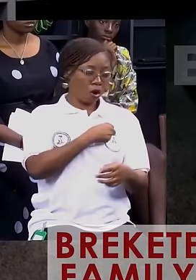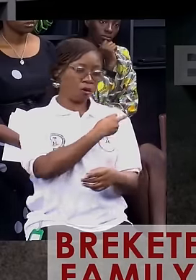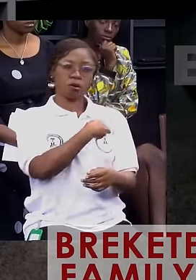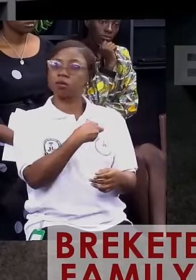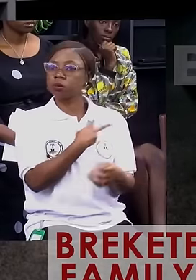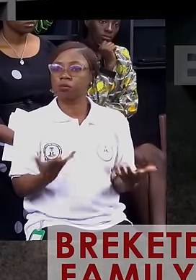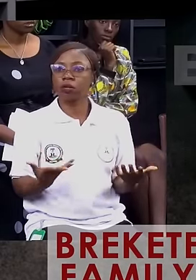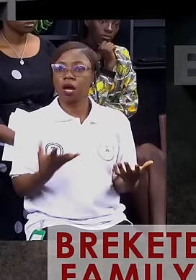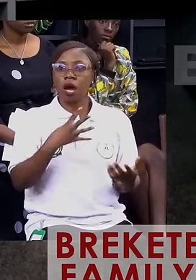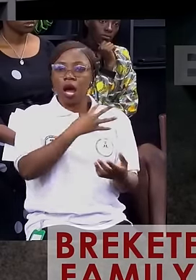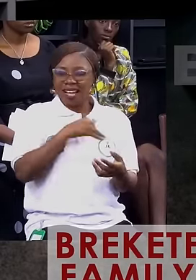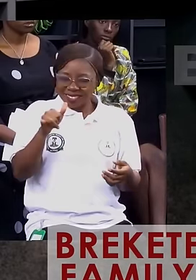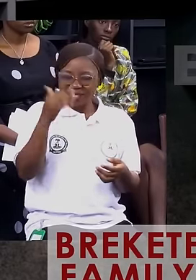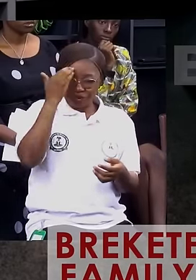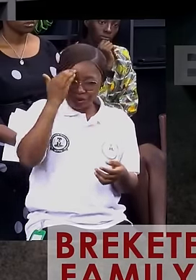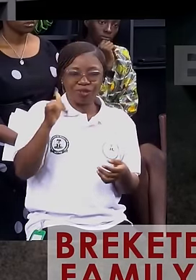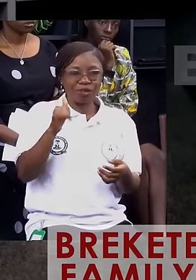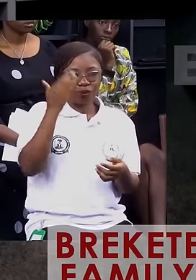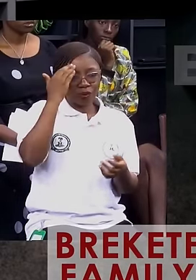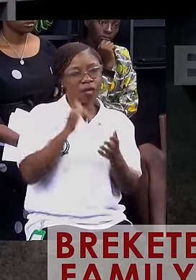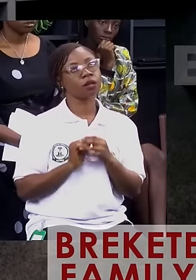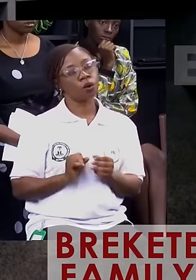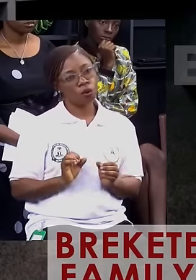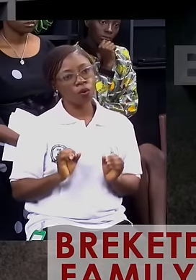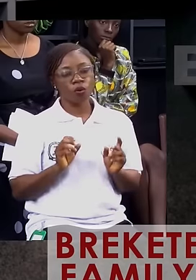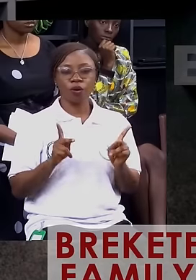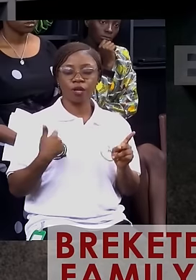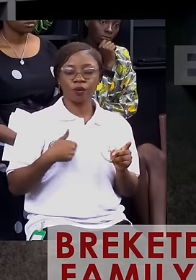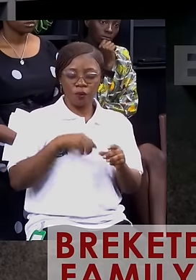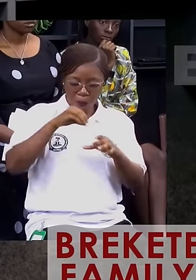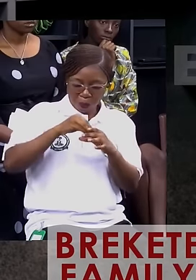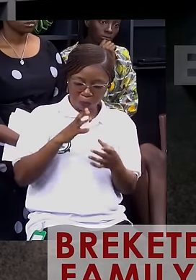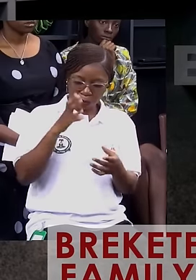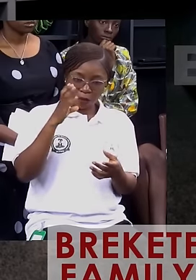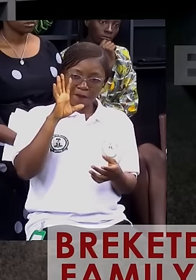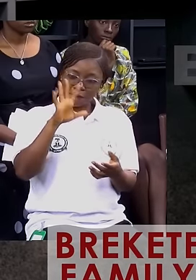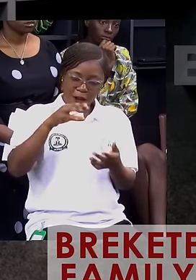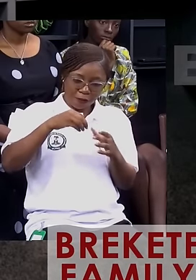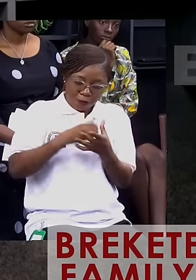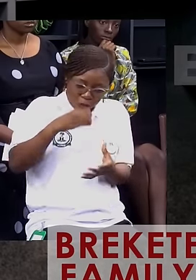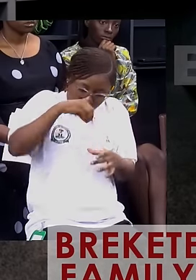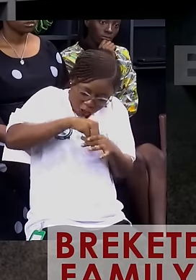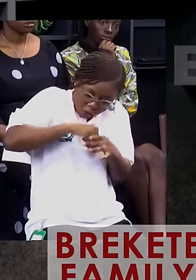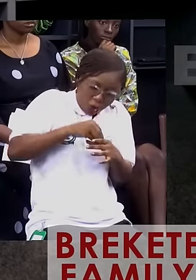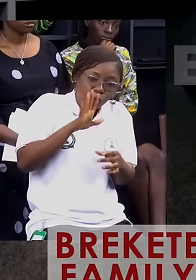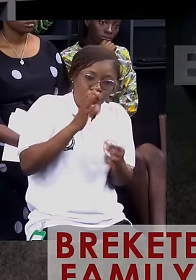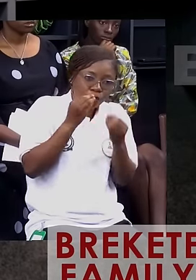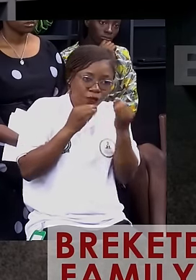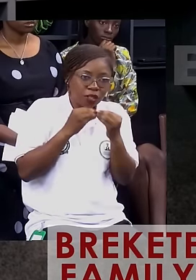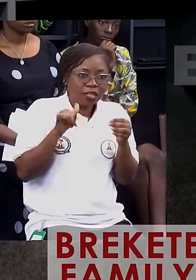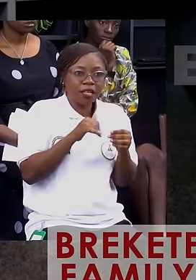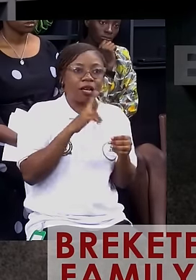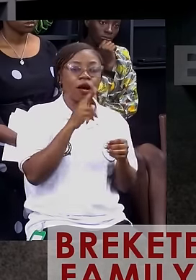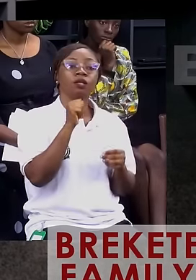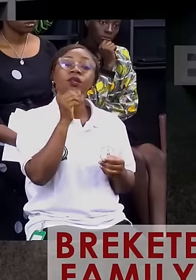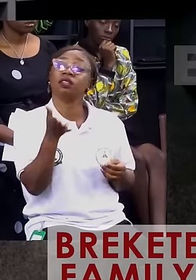Yes. And they know. They just know that, okay, we put 5 bottles inside that your food. It's not food they are there for. They